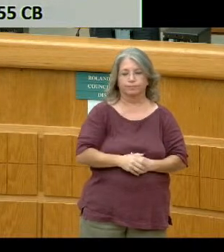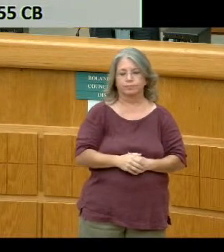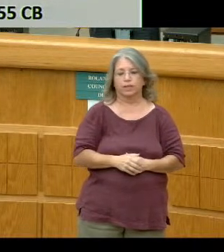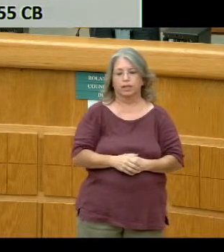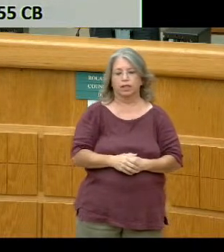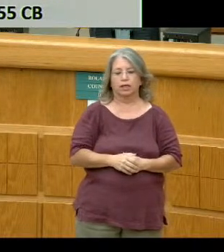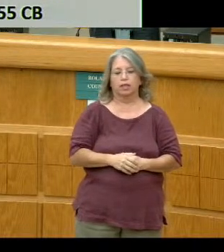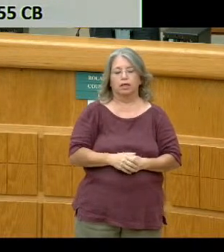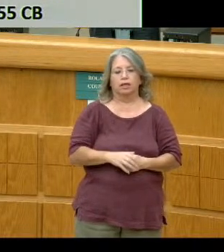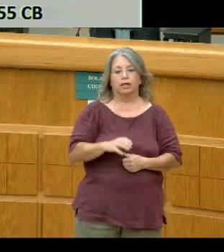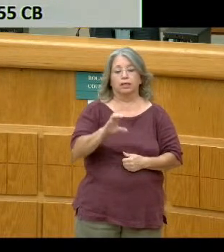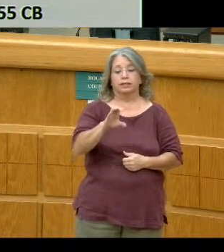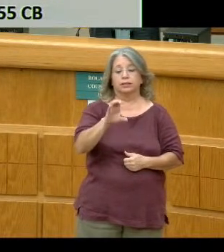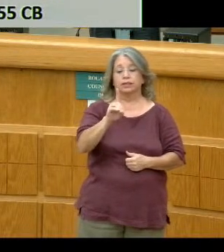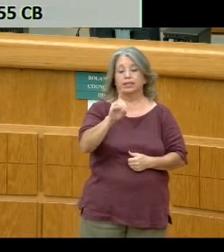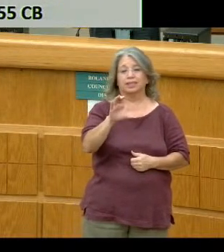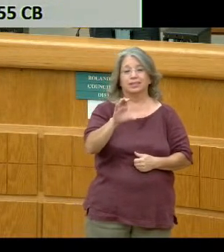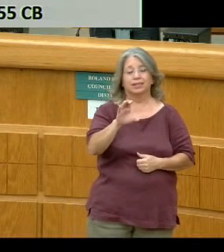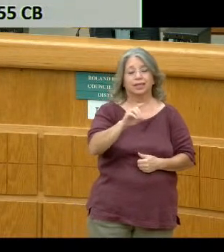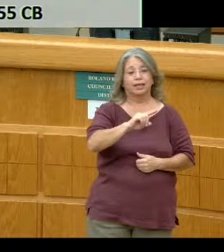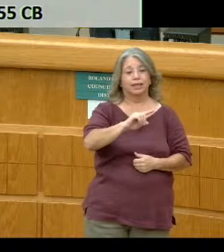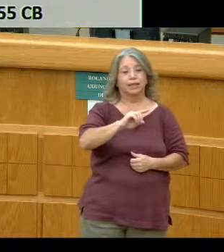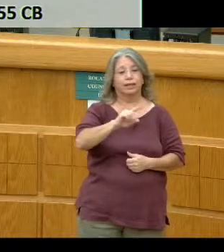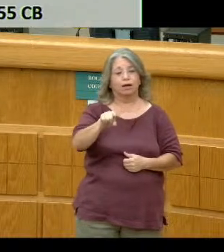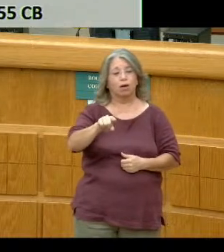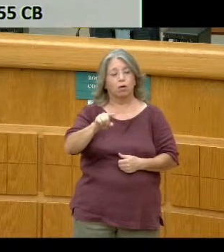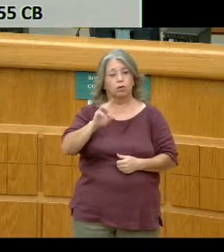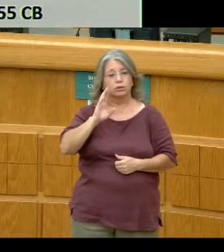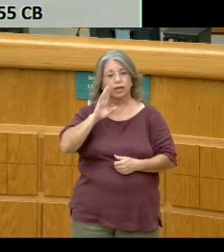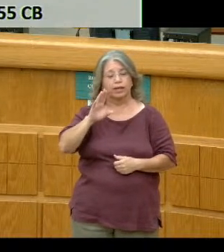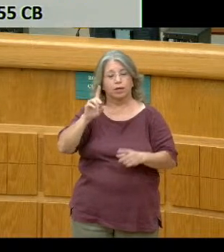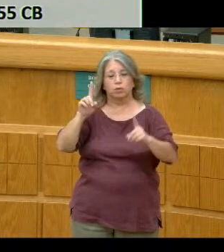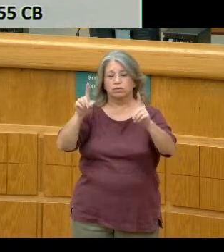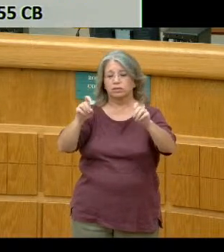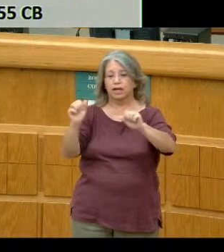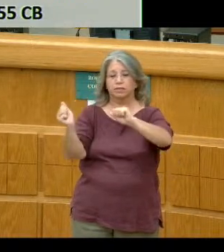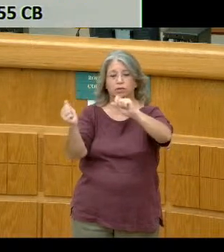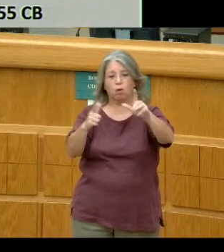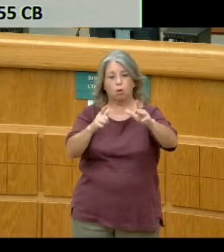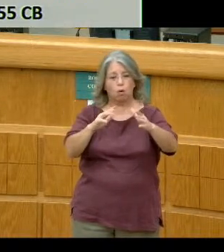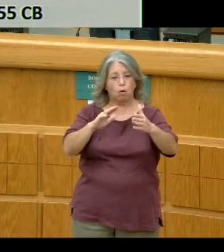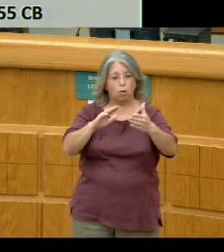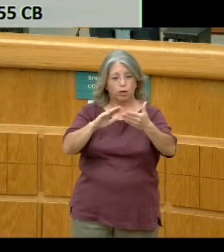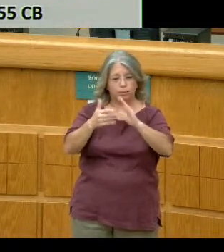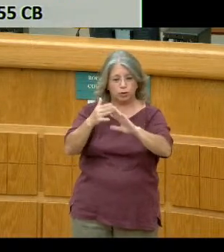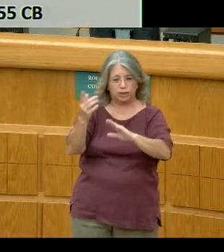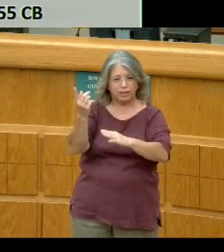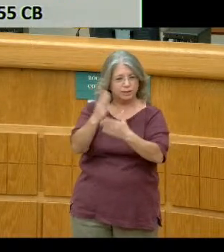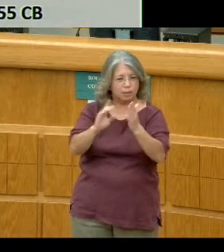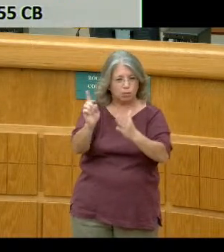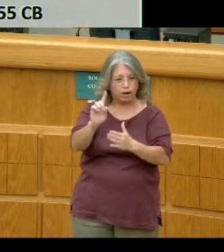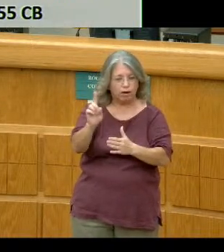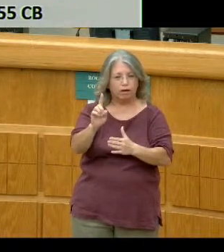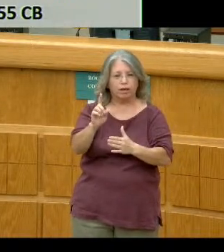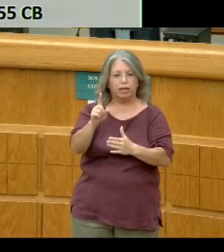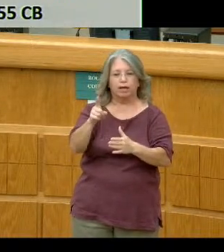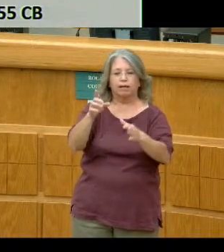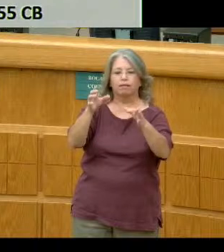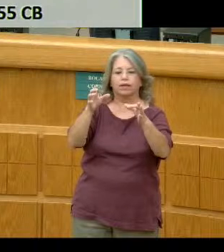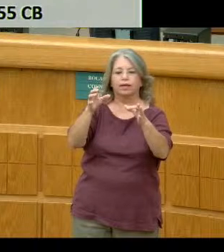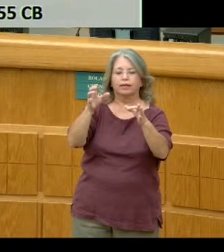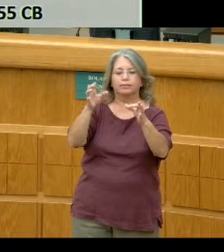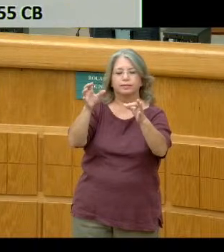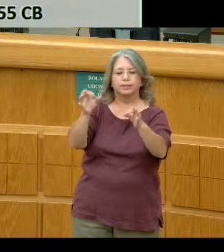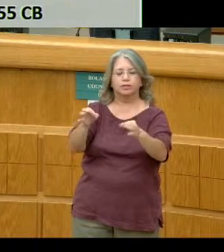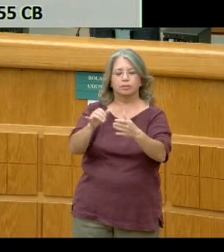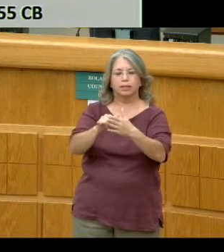back and they test a community after an outbreak has occurred, and they've determined that between 2 and 20 times more people